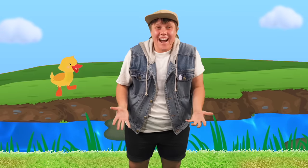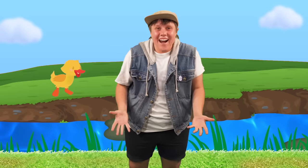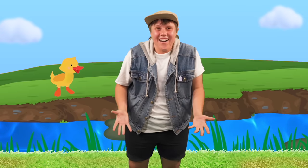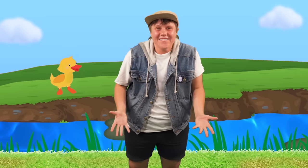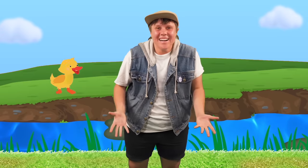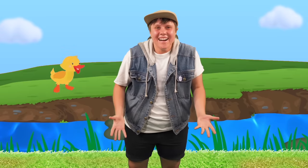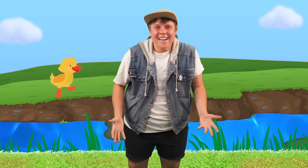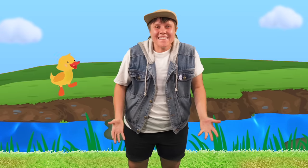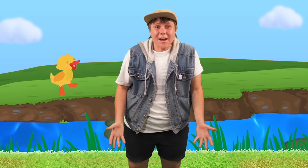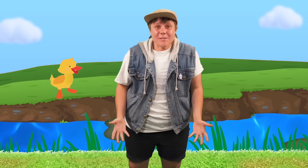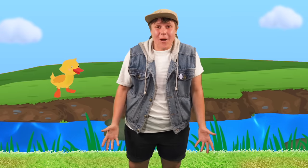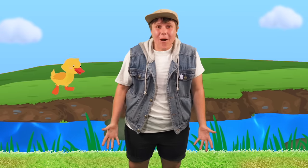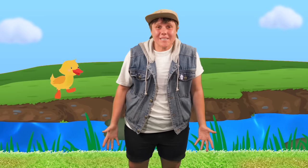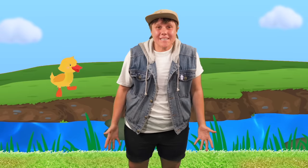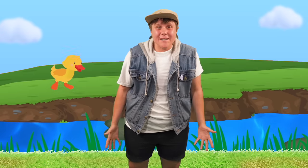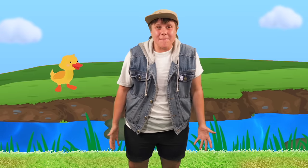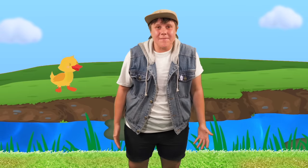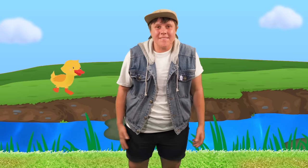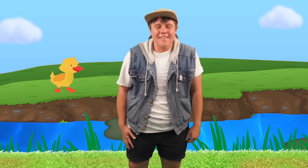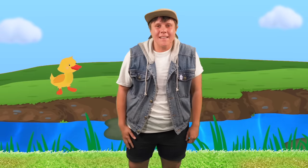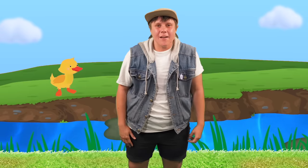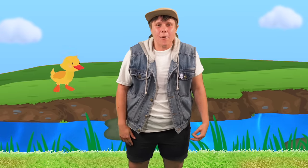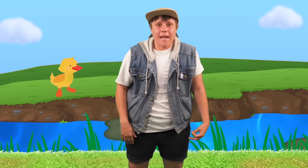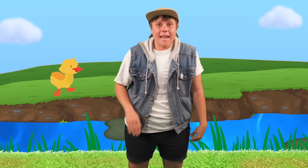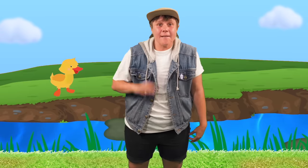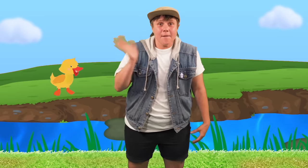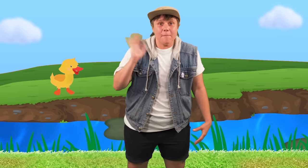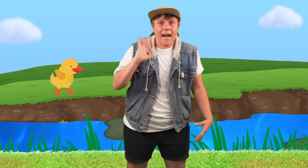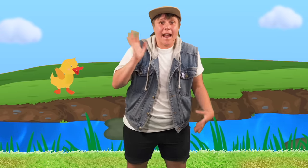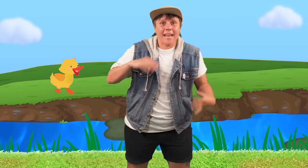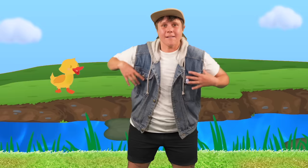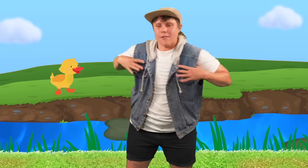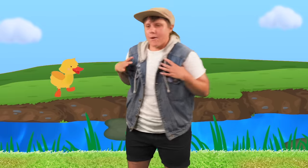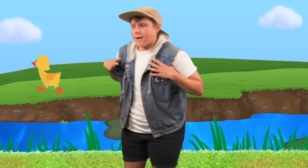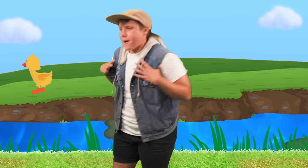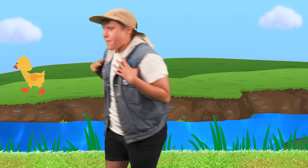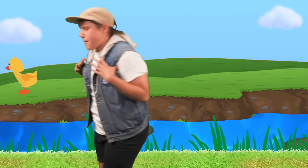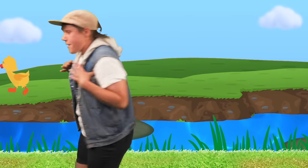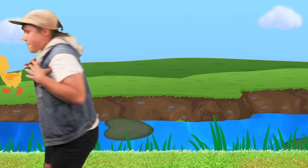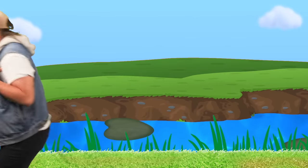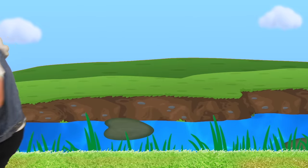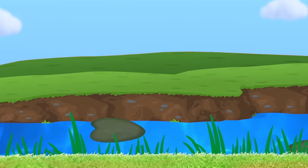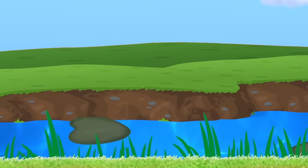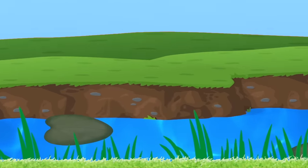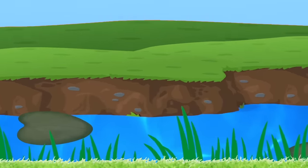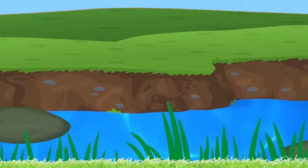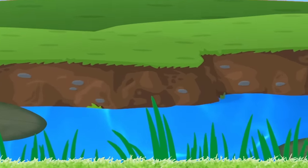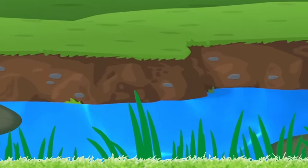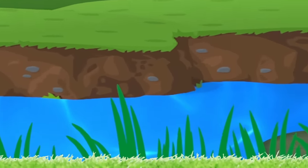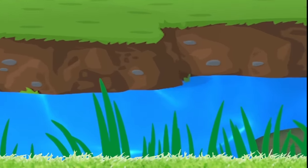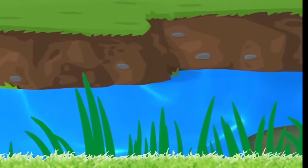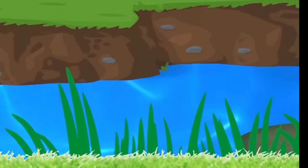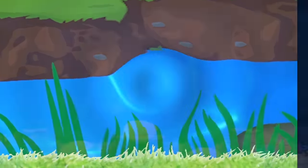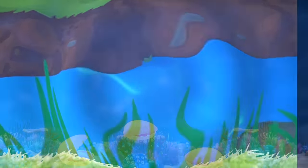Good job. That was awesome. Okay, bye. Quack, quack, quack, quack, quack, quack, quack, quack.